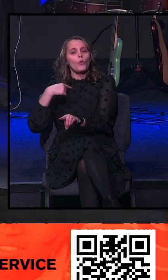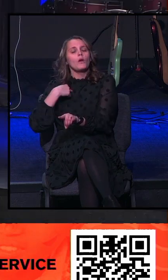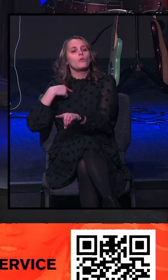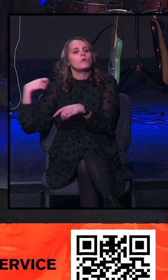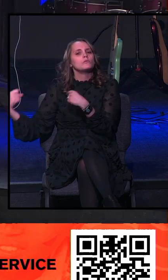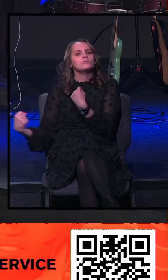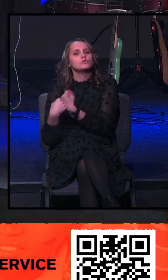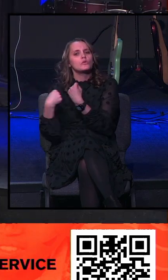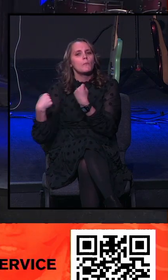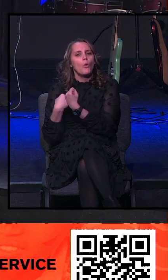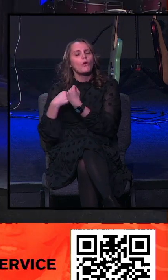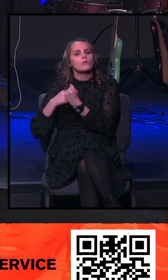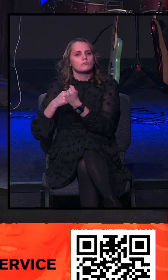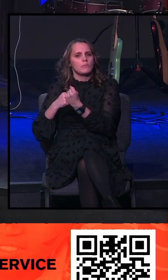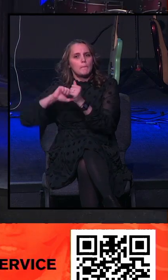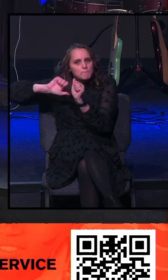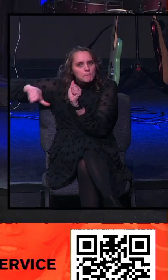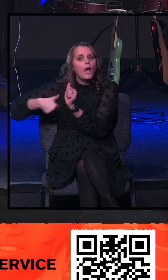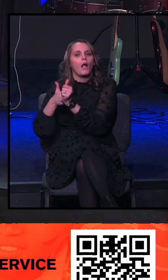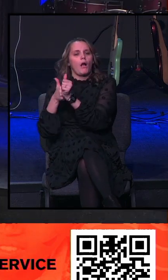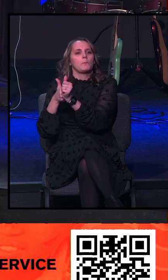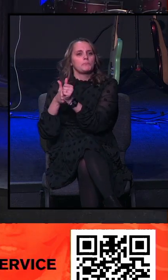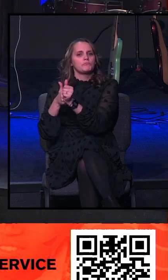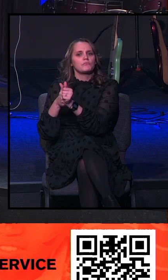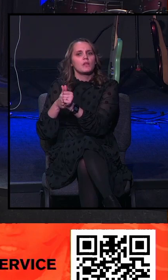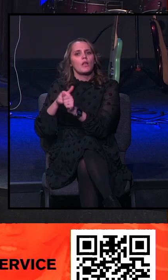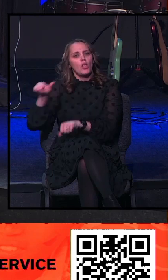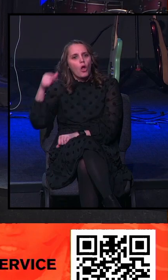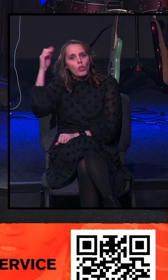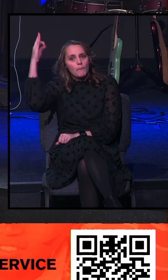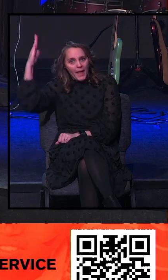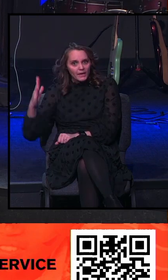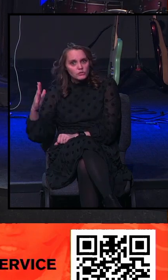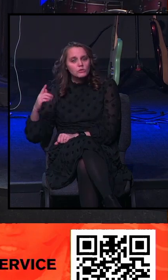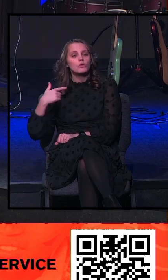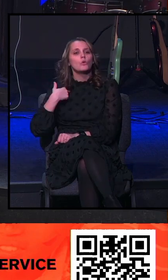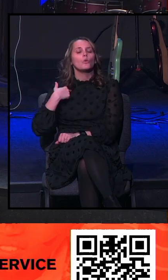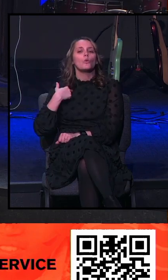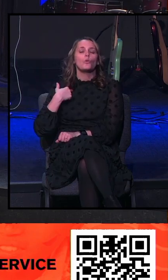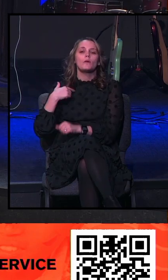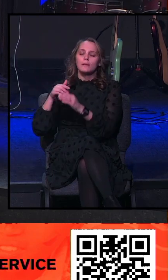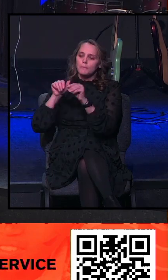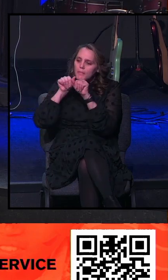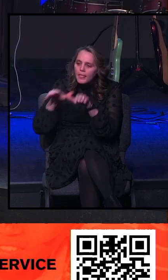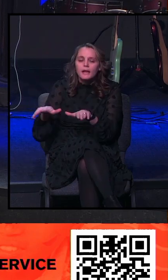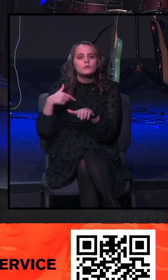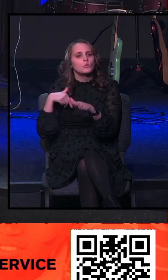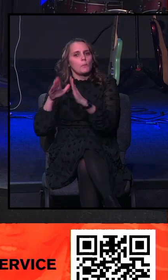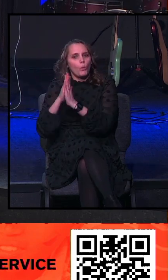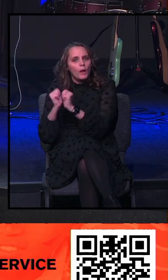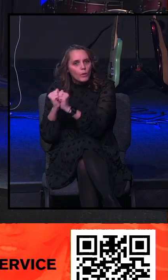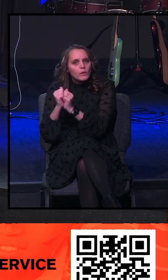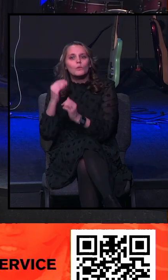and leaders. We go alongside them, we encourage them, we bless them, we pray with them, we eat with them,